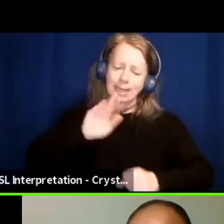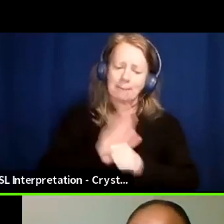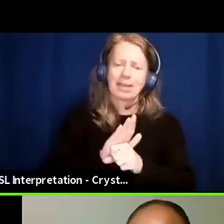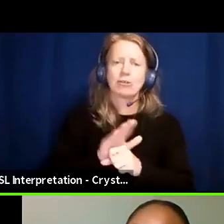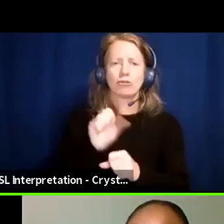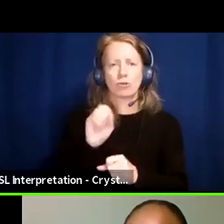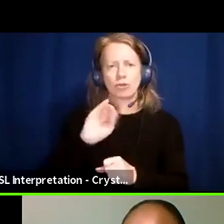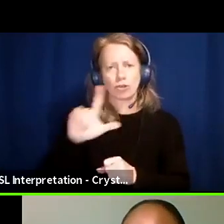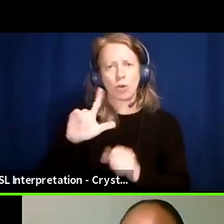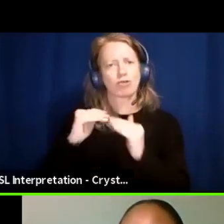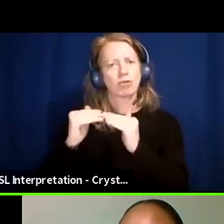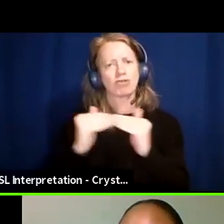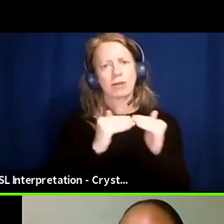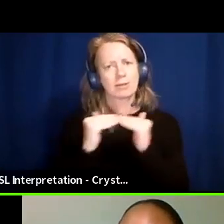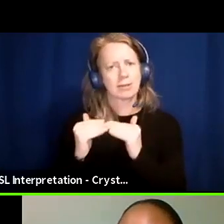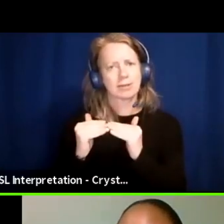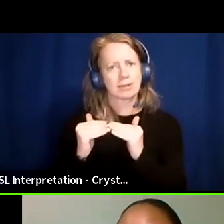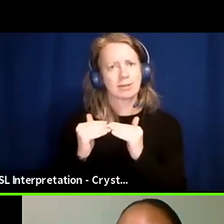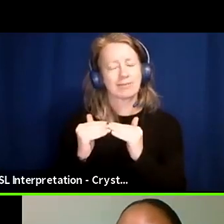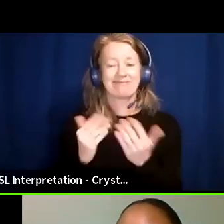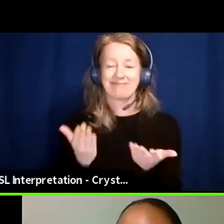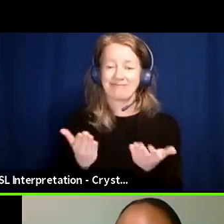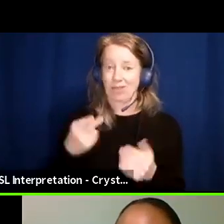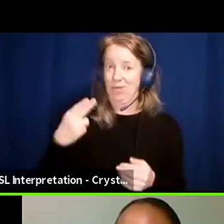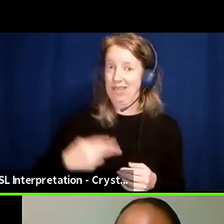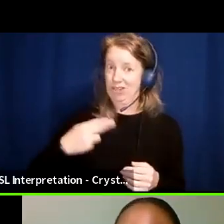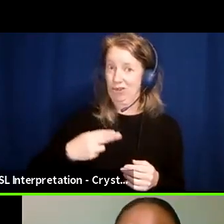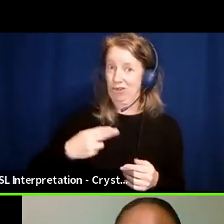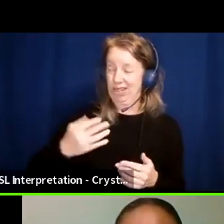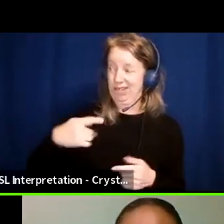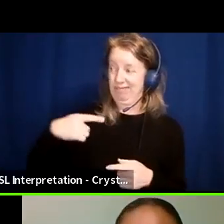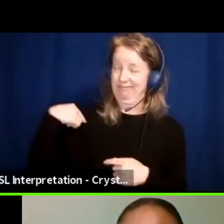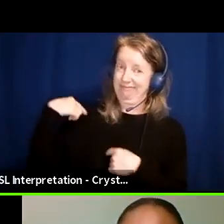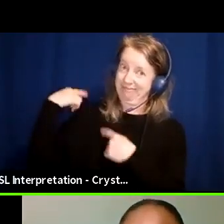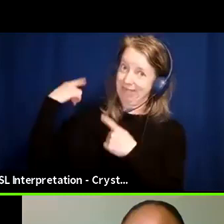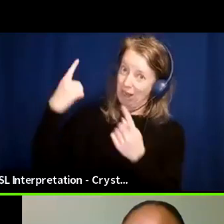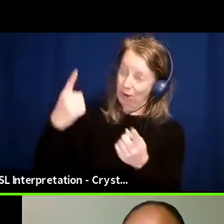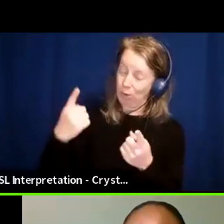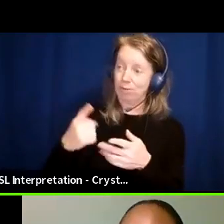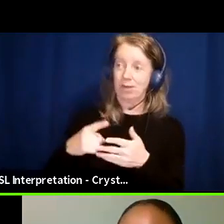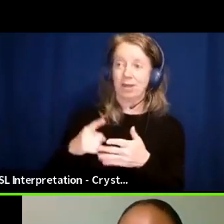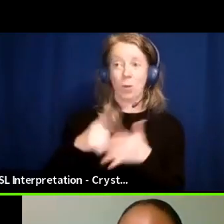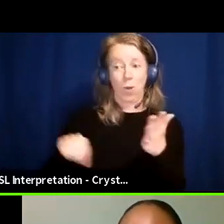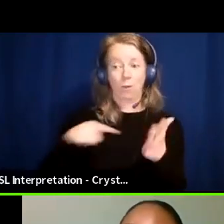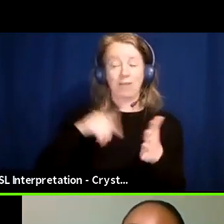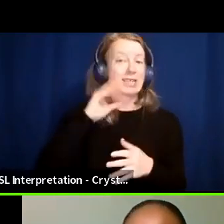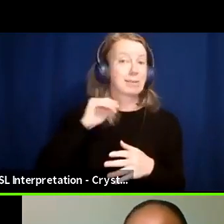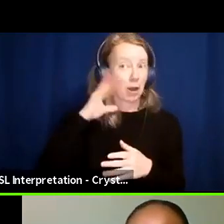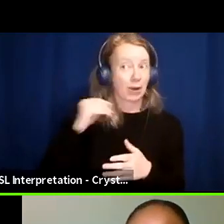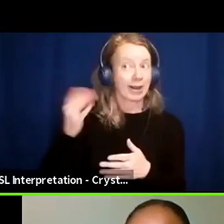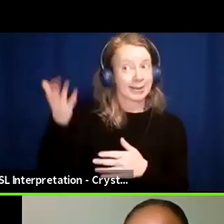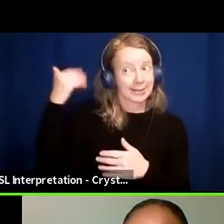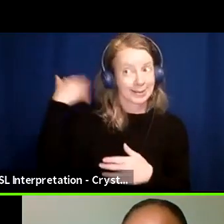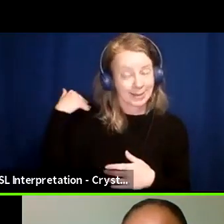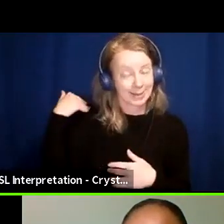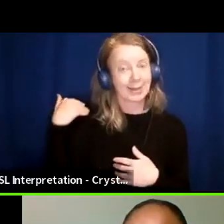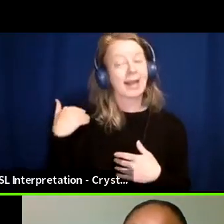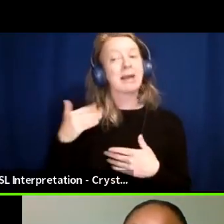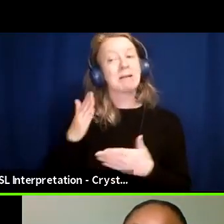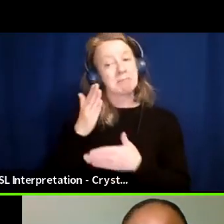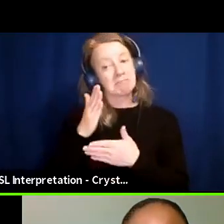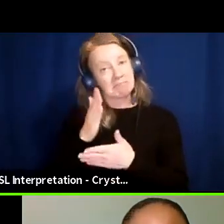informing what is making many of our community ready, and others in a wait and see